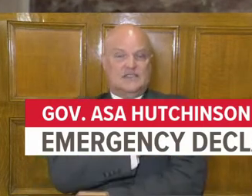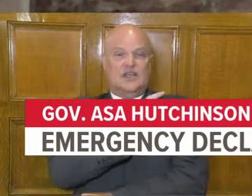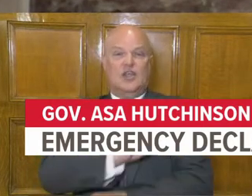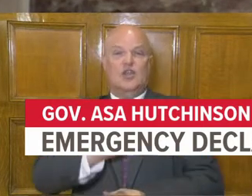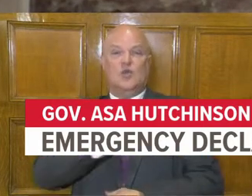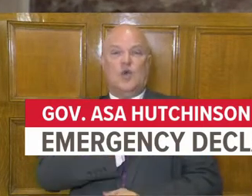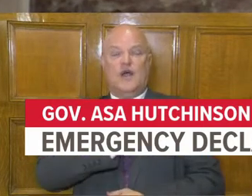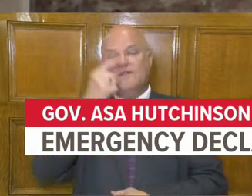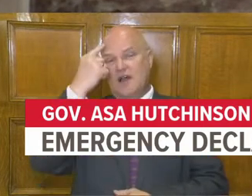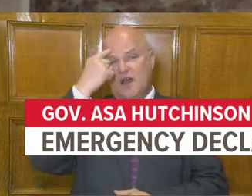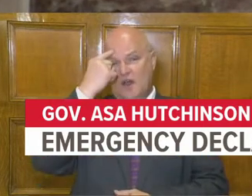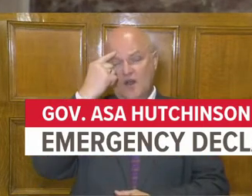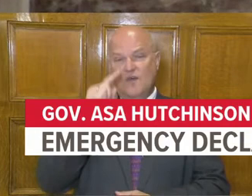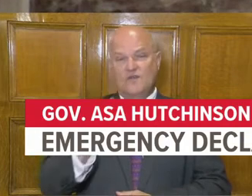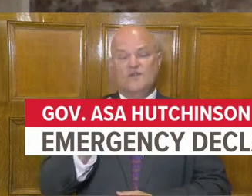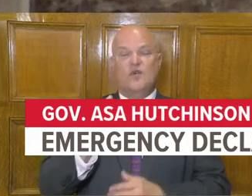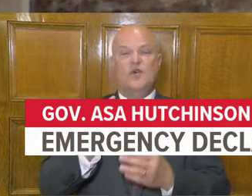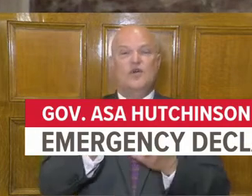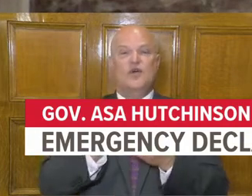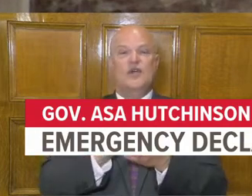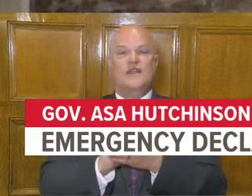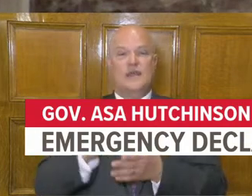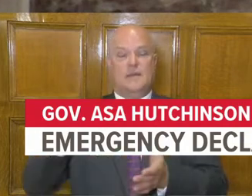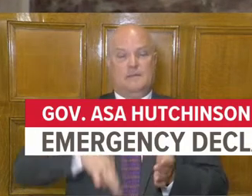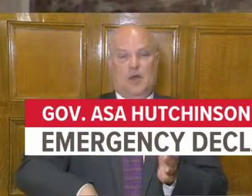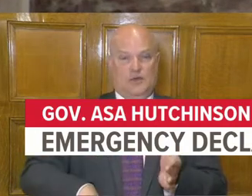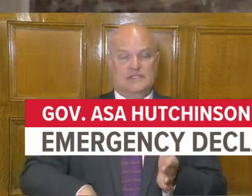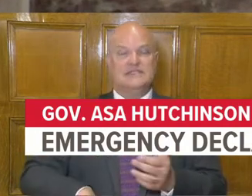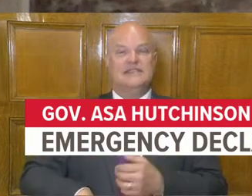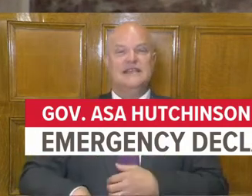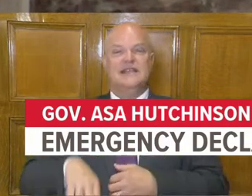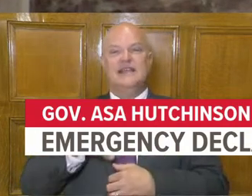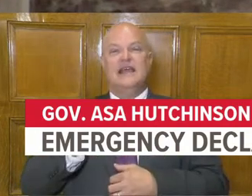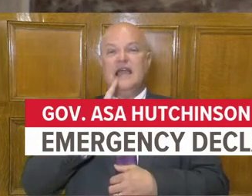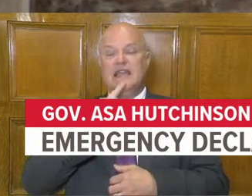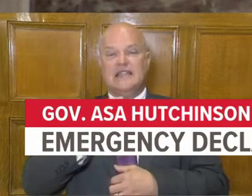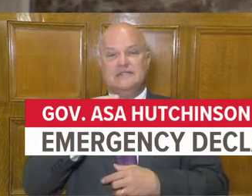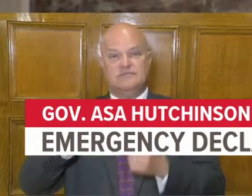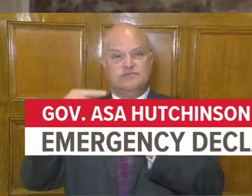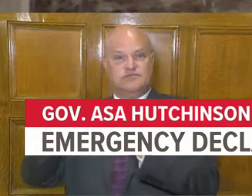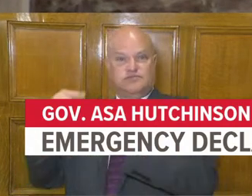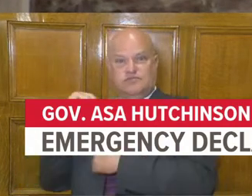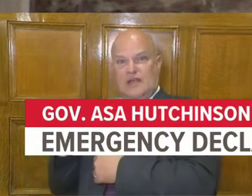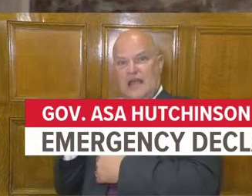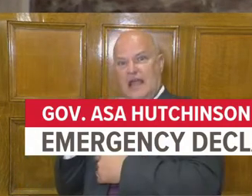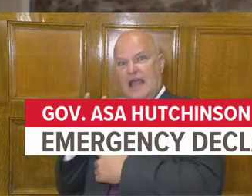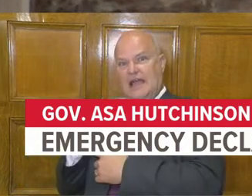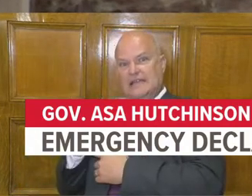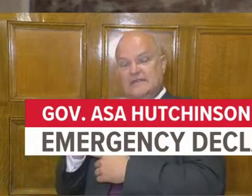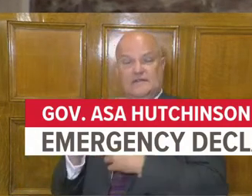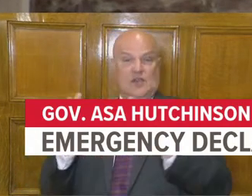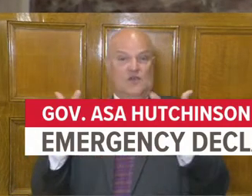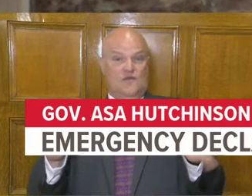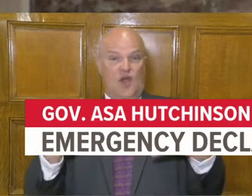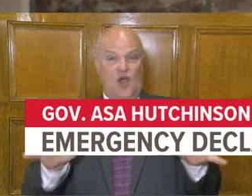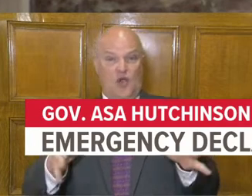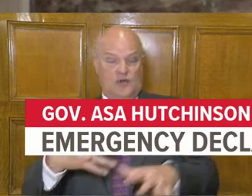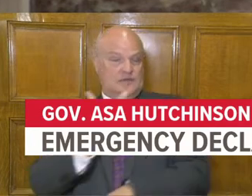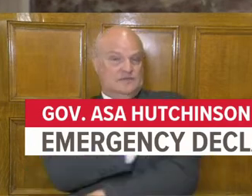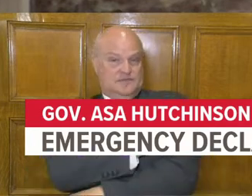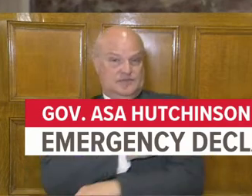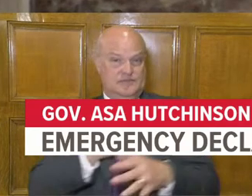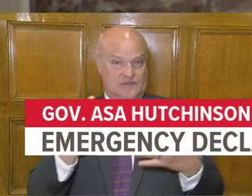qualify them for the bonus. And it is retroactive, and so if you've already